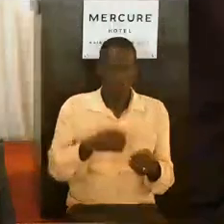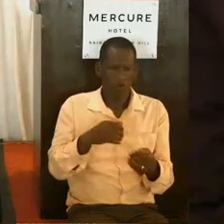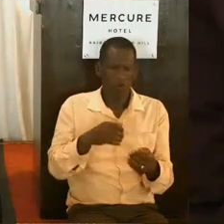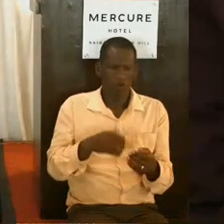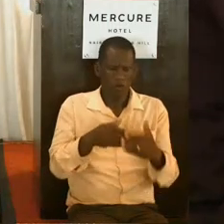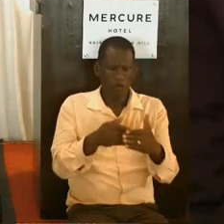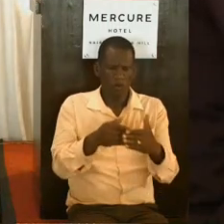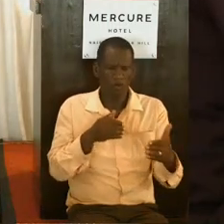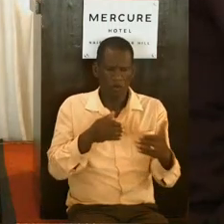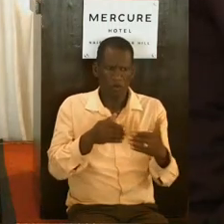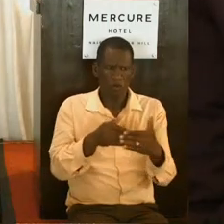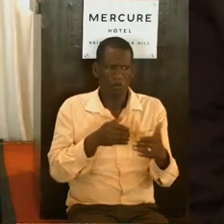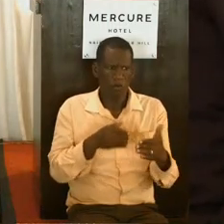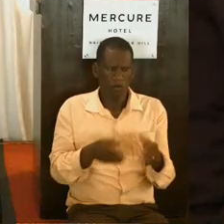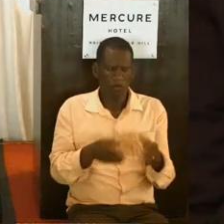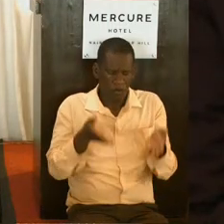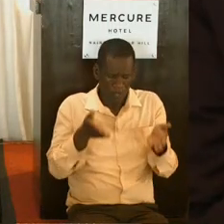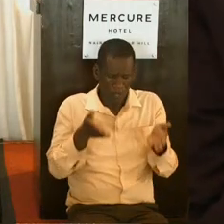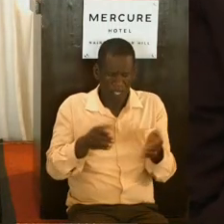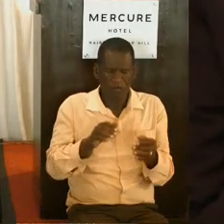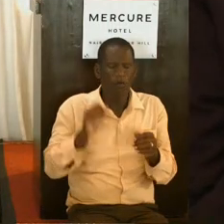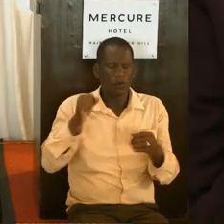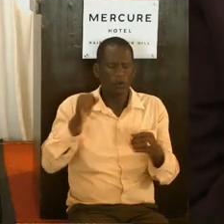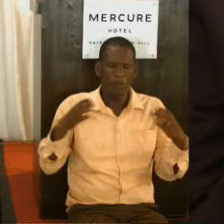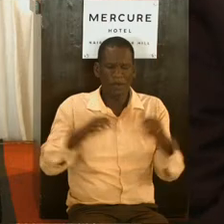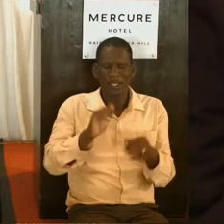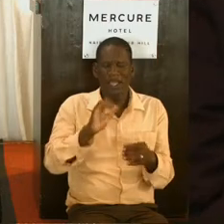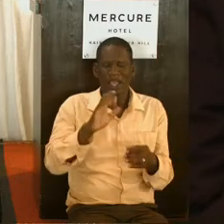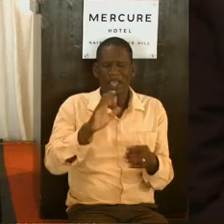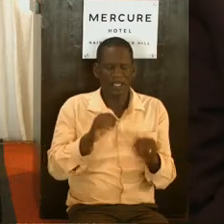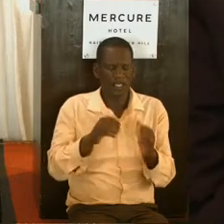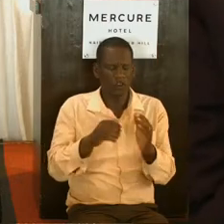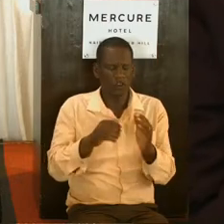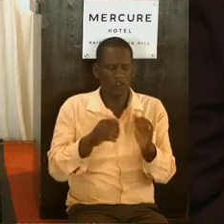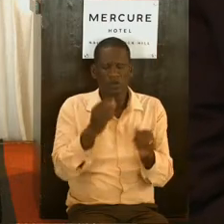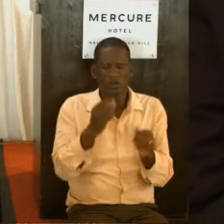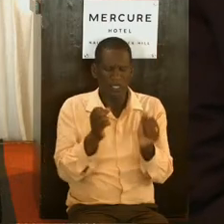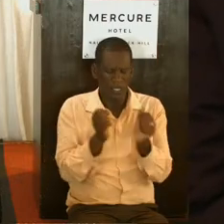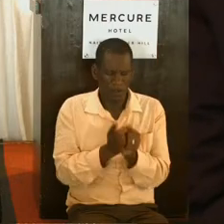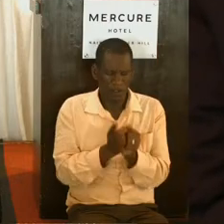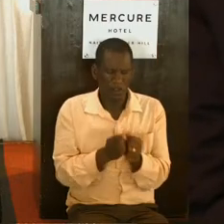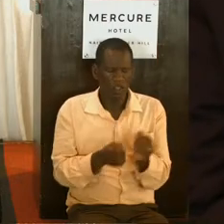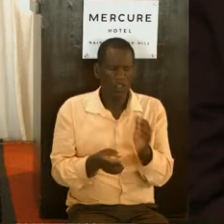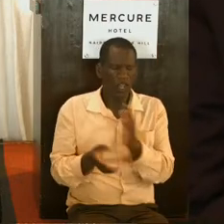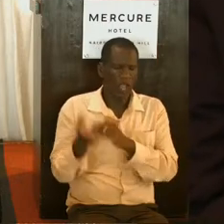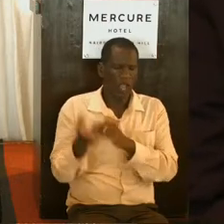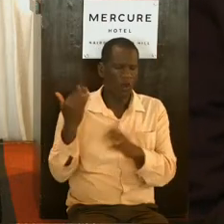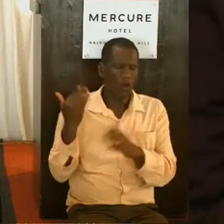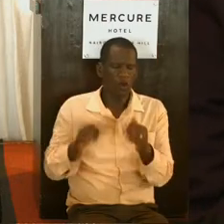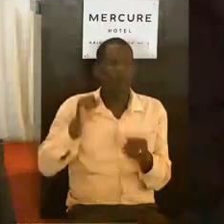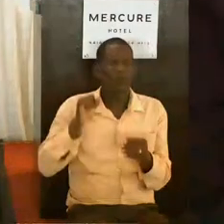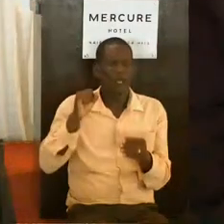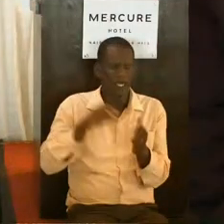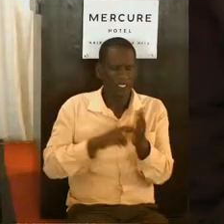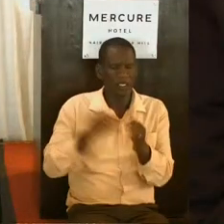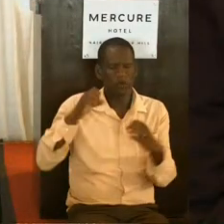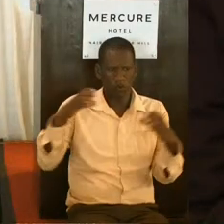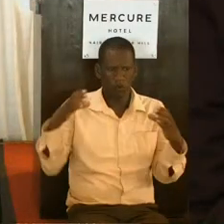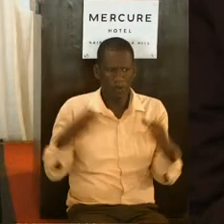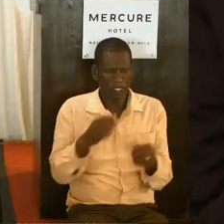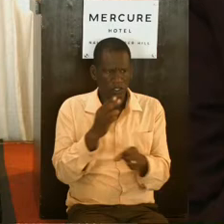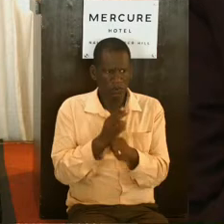of our current Act political parties Act of 2011 we used to register political parties